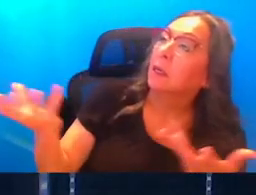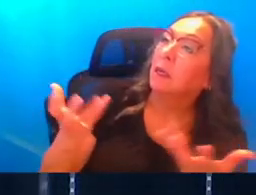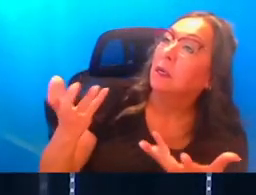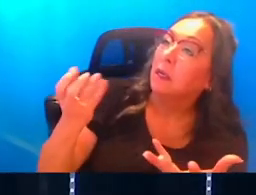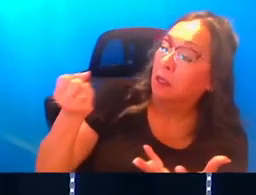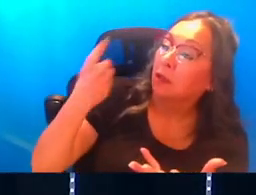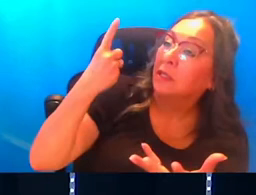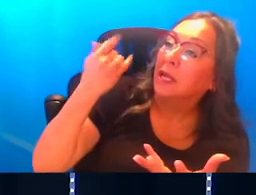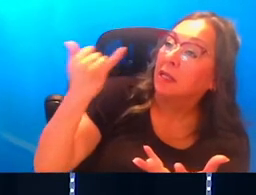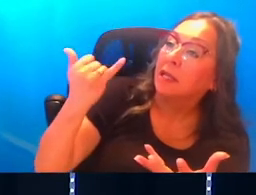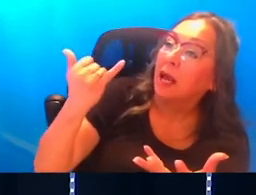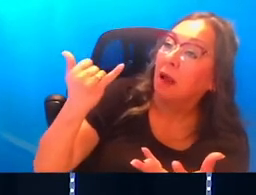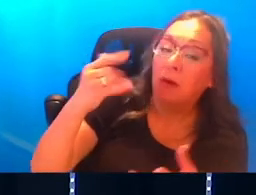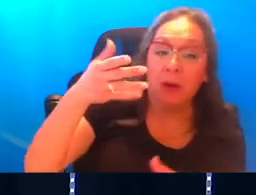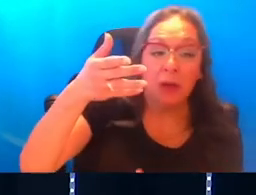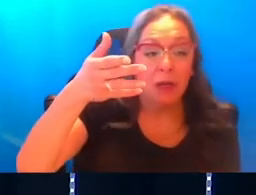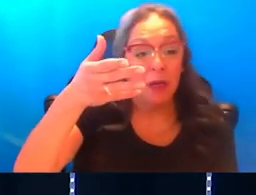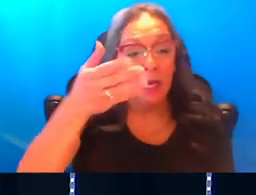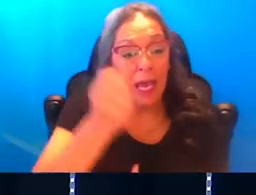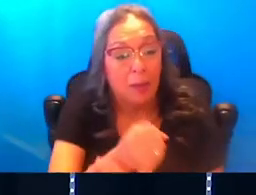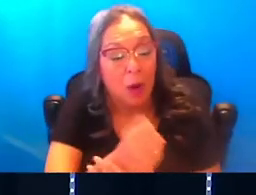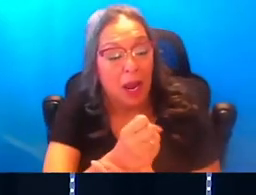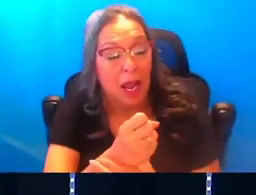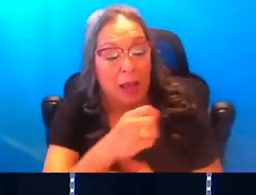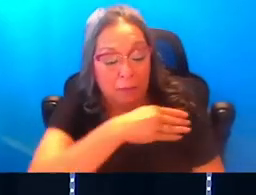did that go?